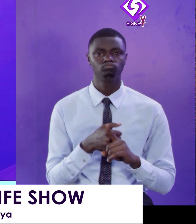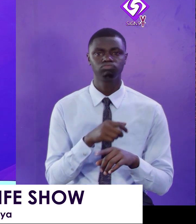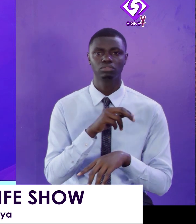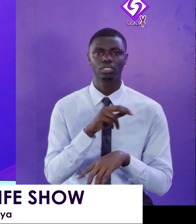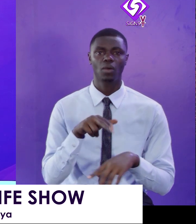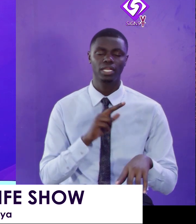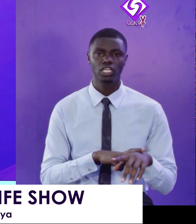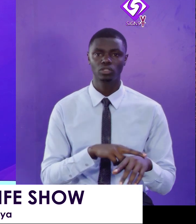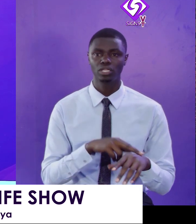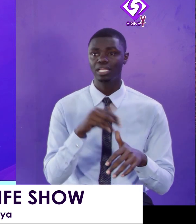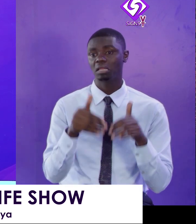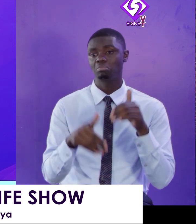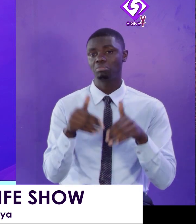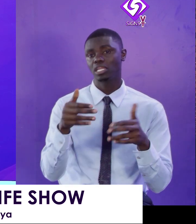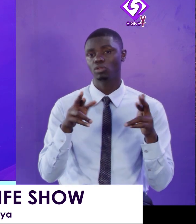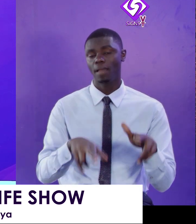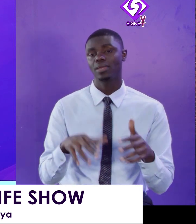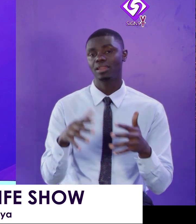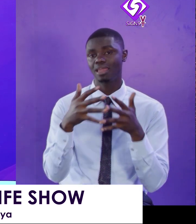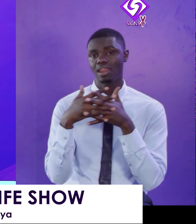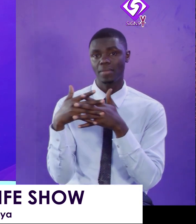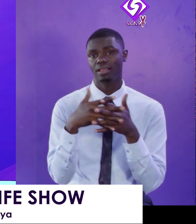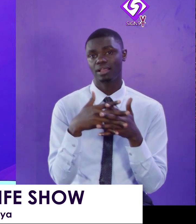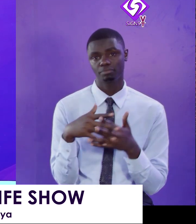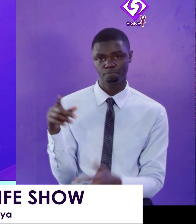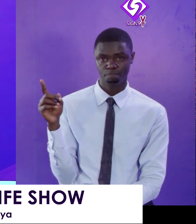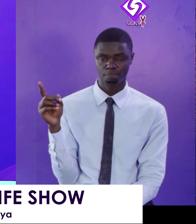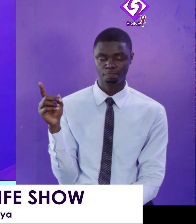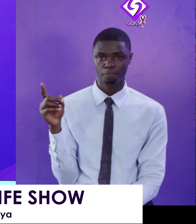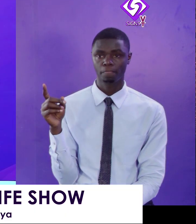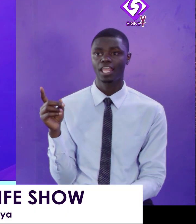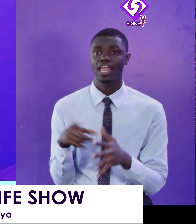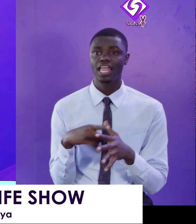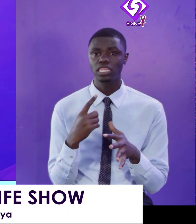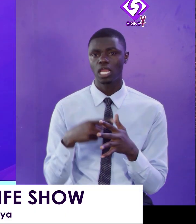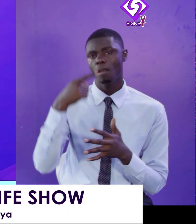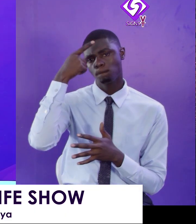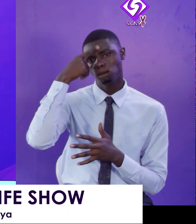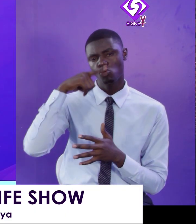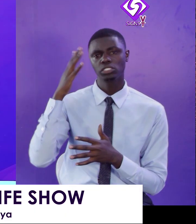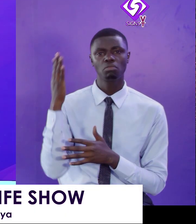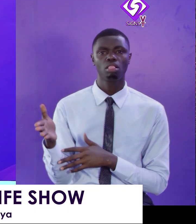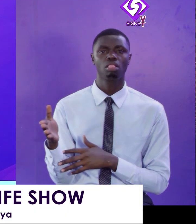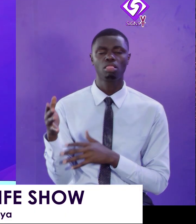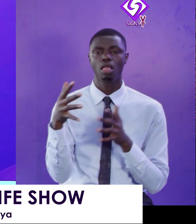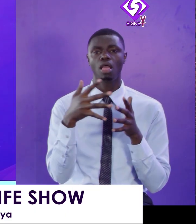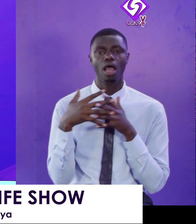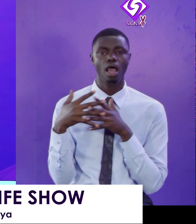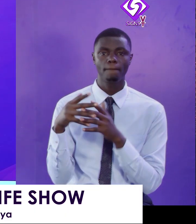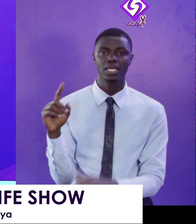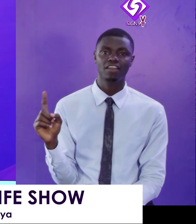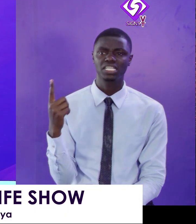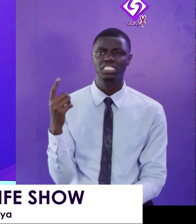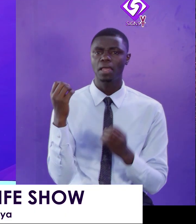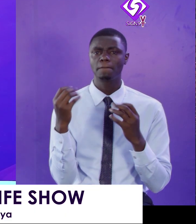when the elections happened in the United States of America, and there was a policy there, America First. So